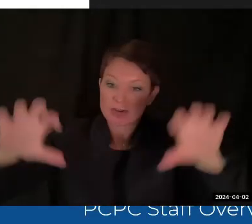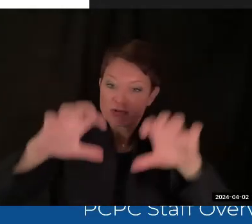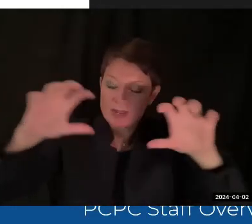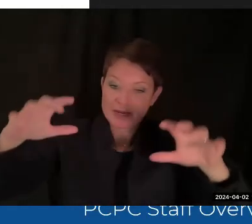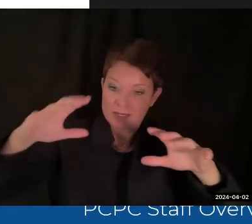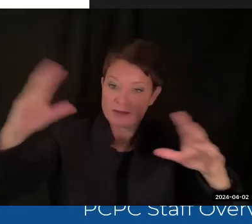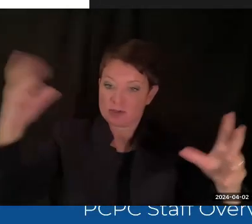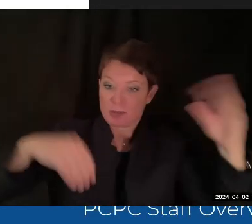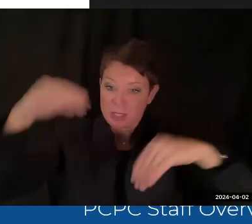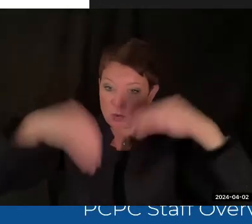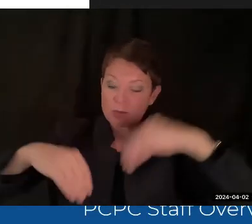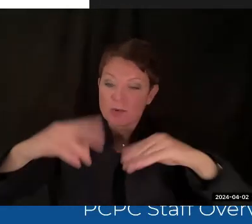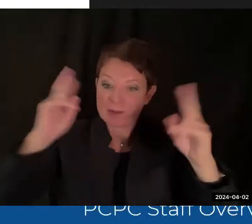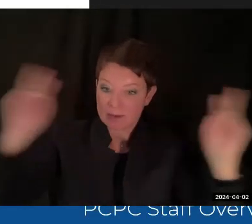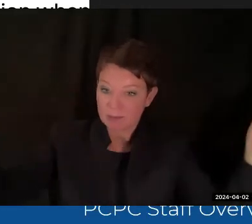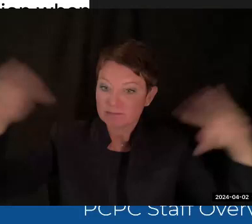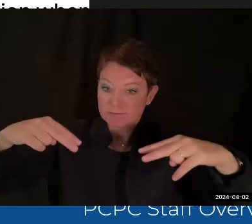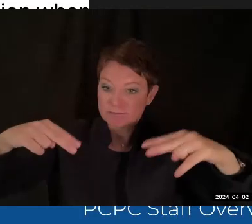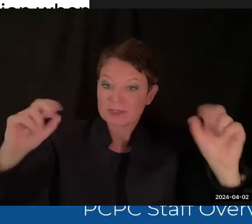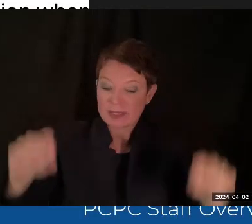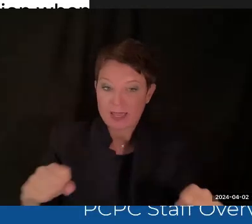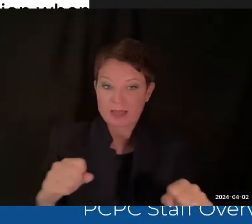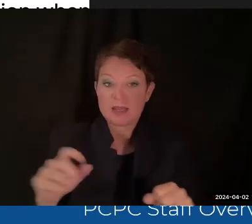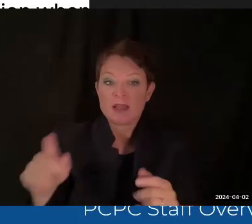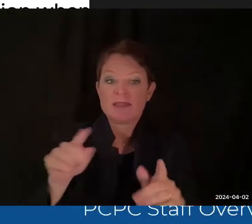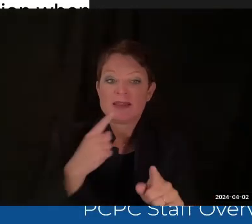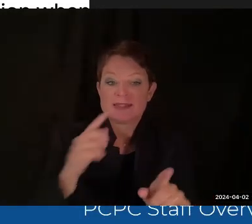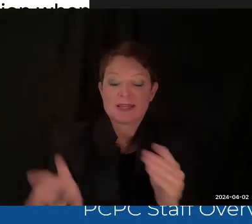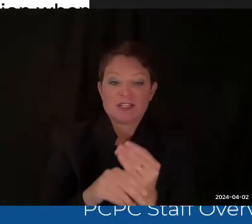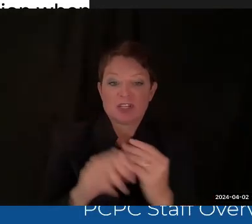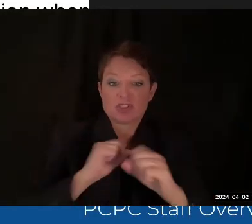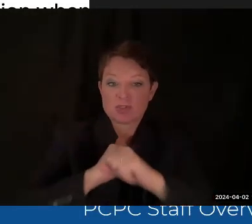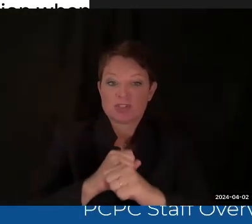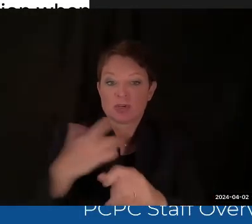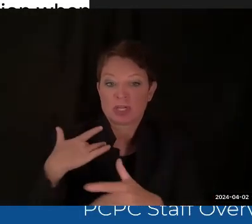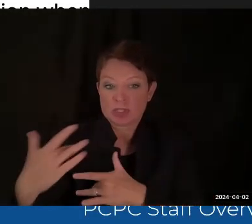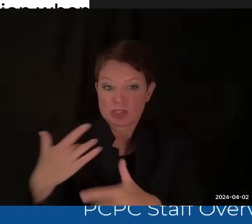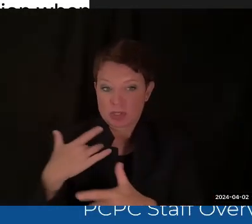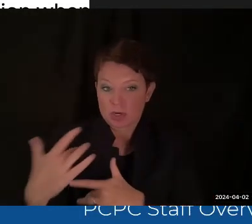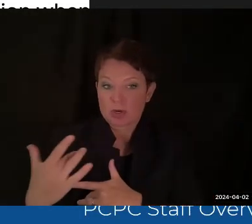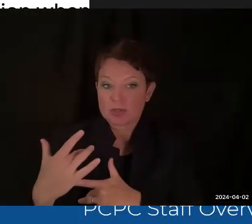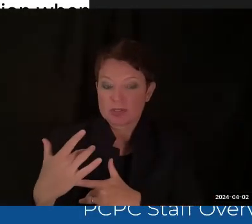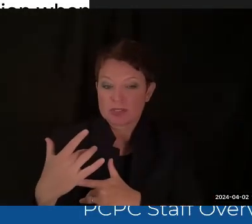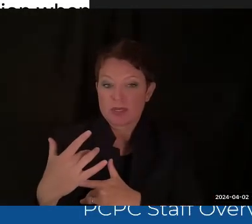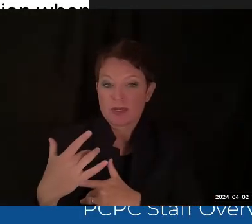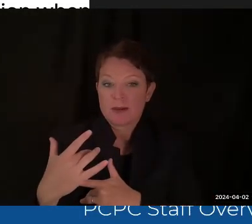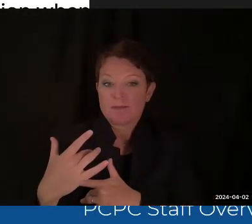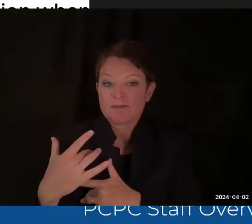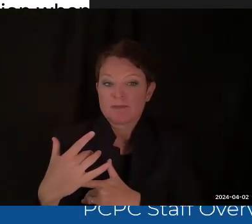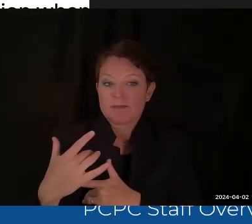to be incorporated. They noted additional security concerns and noted that